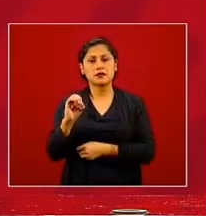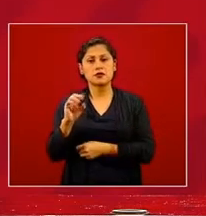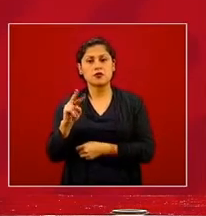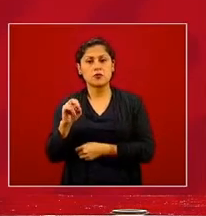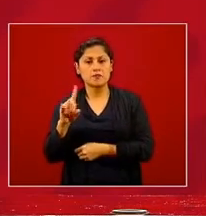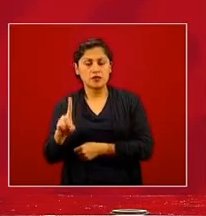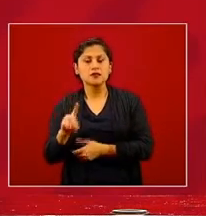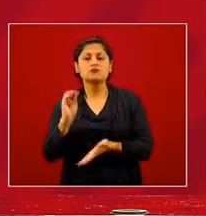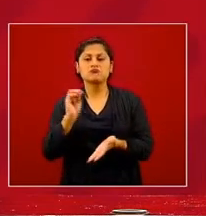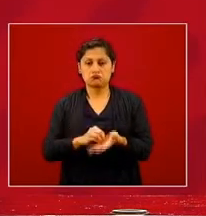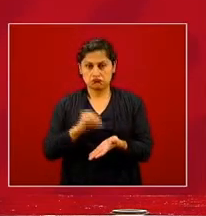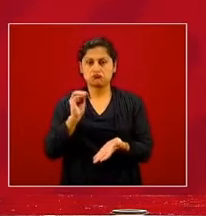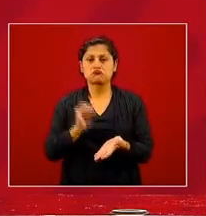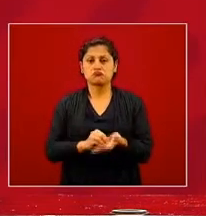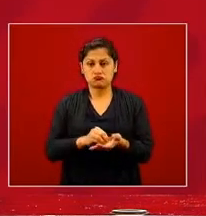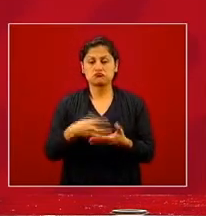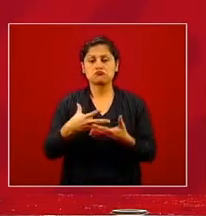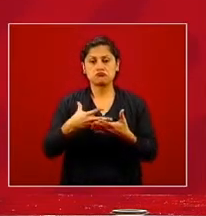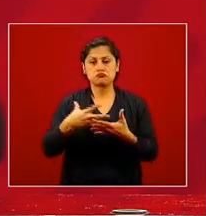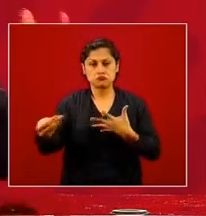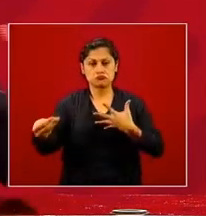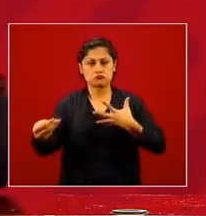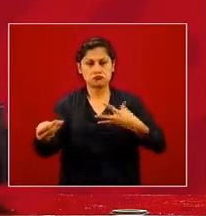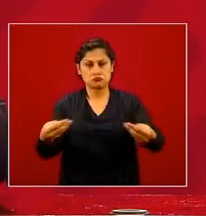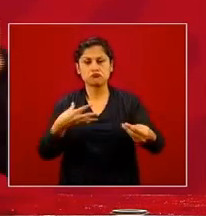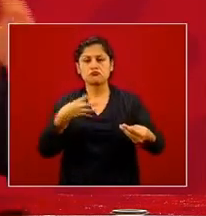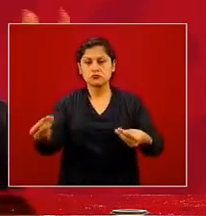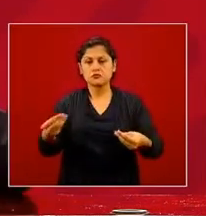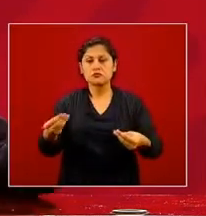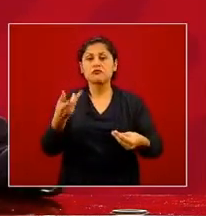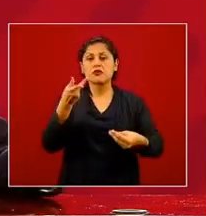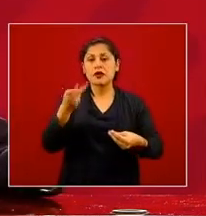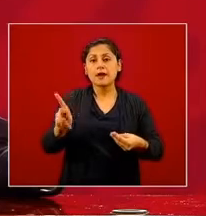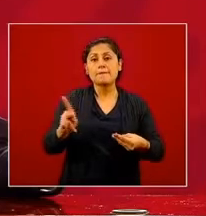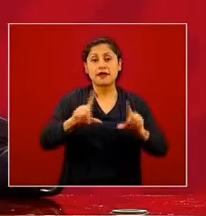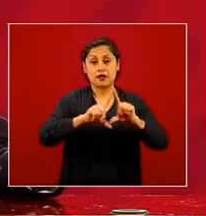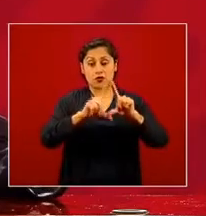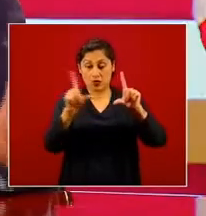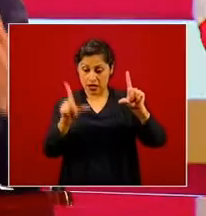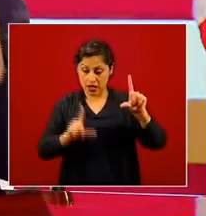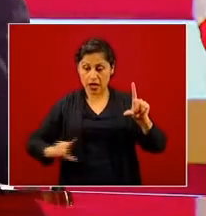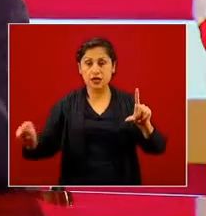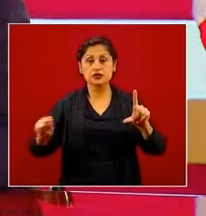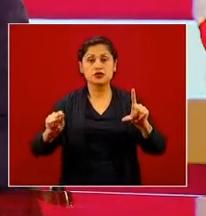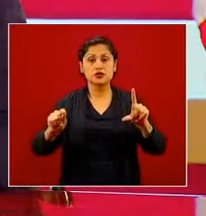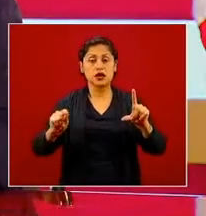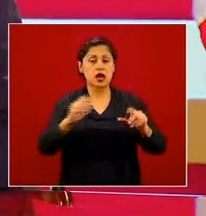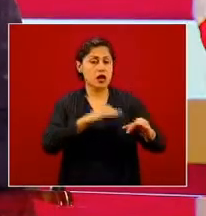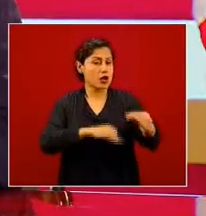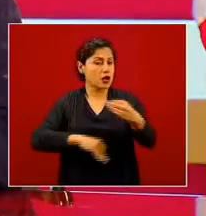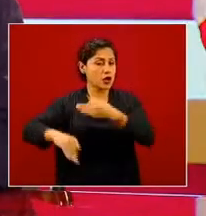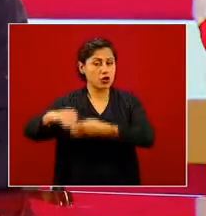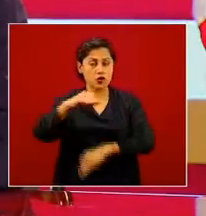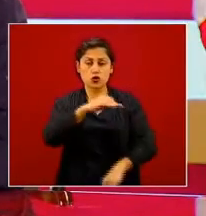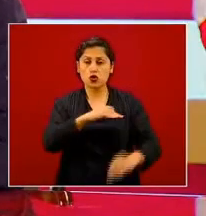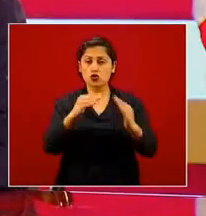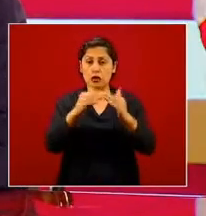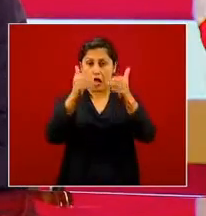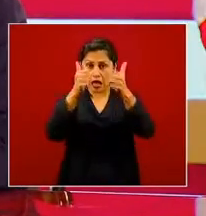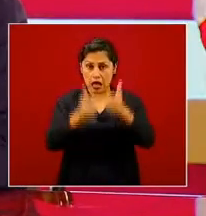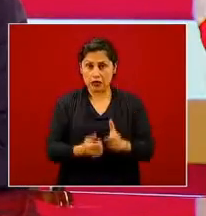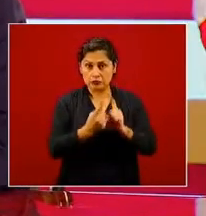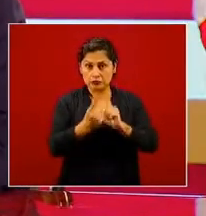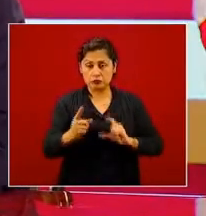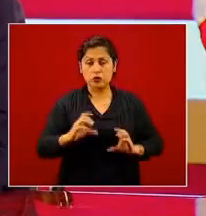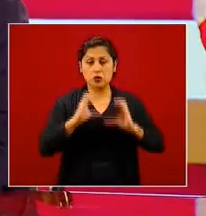because we have to know and be aware that we continue having an active pandemic. We are concluding the National